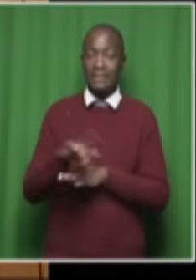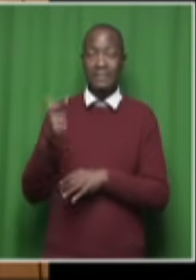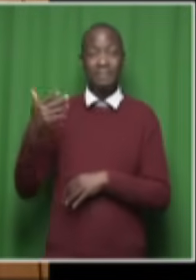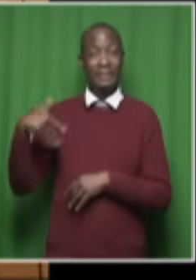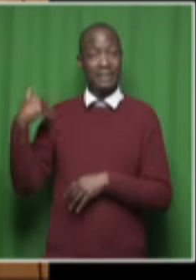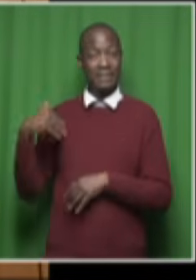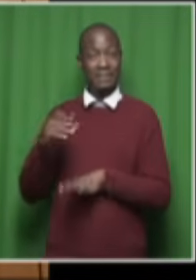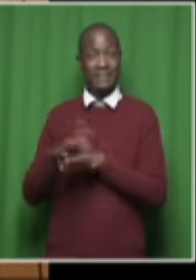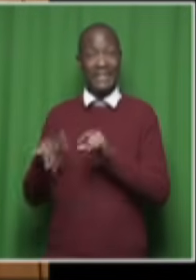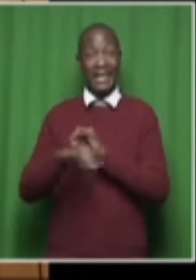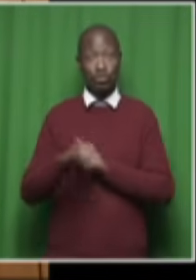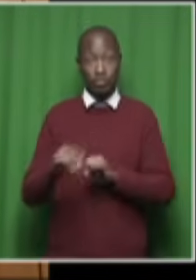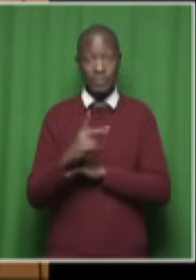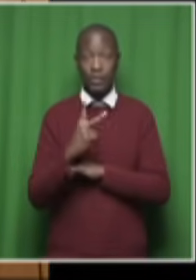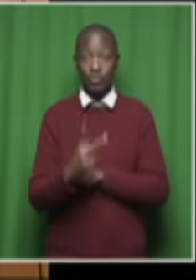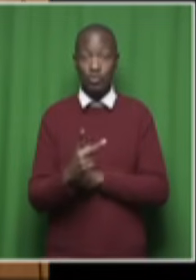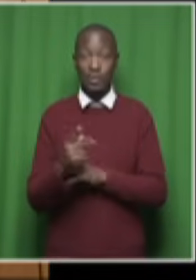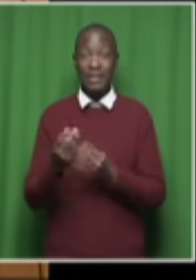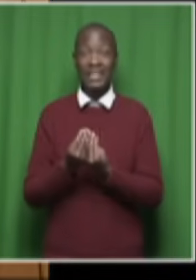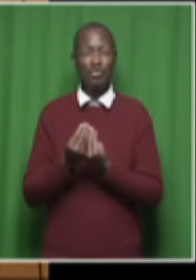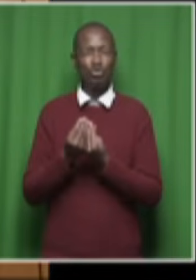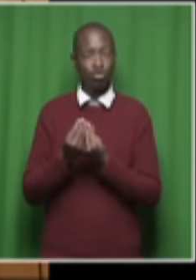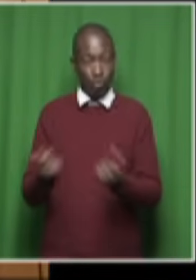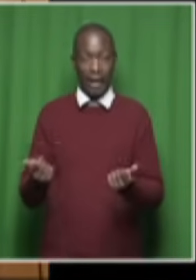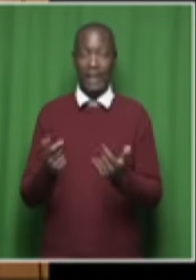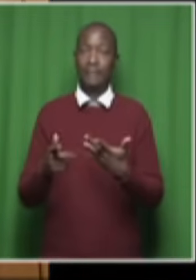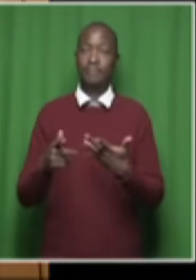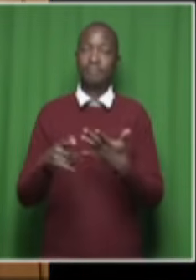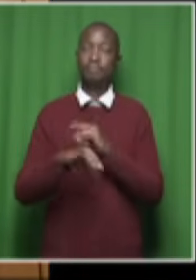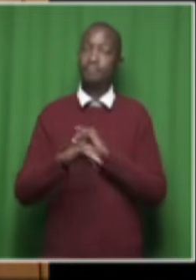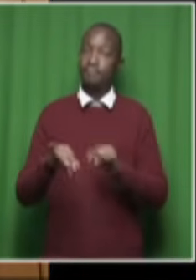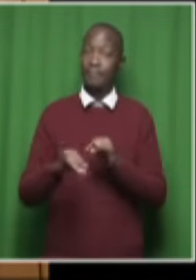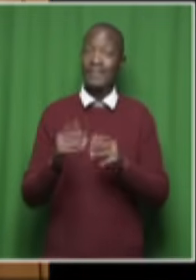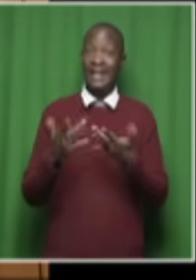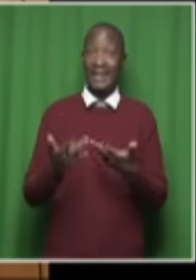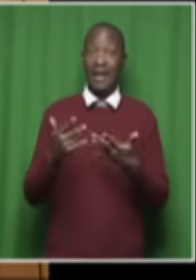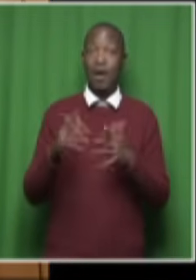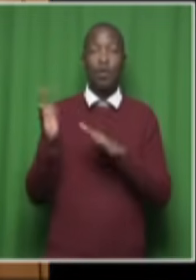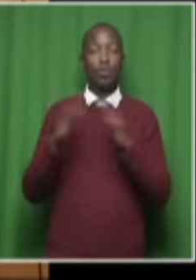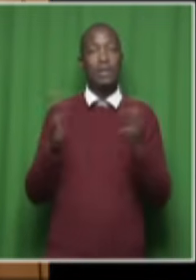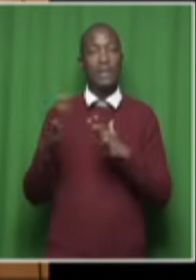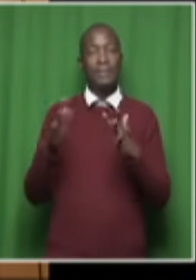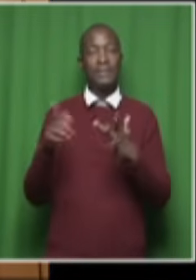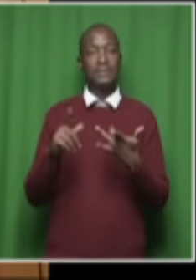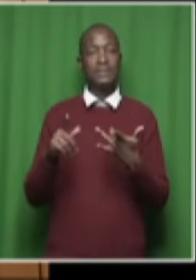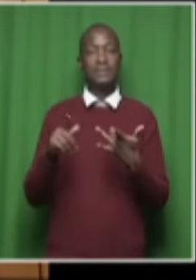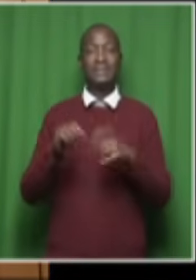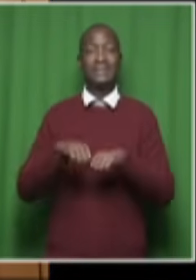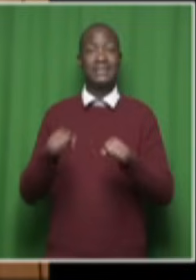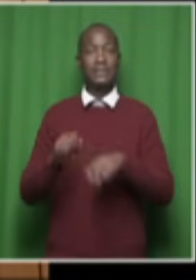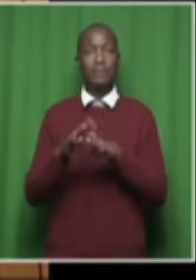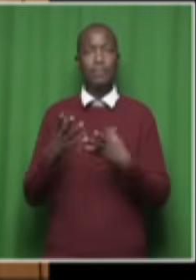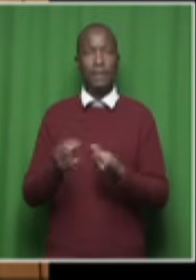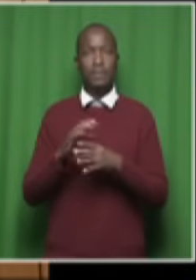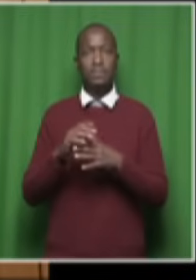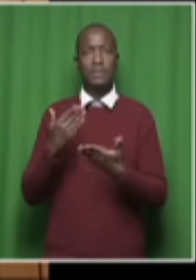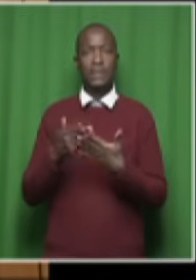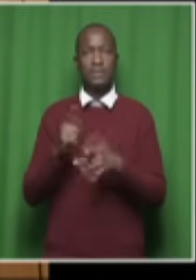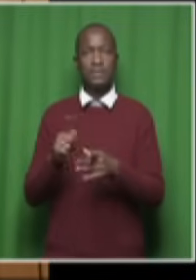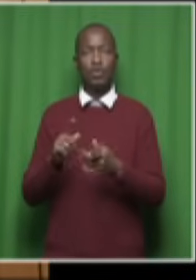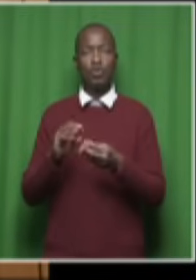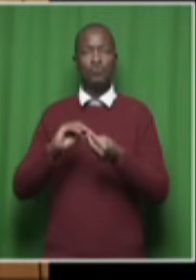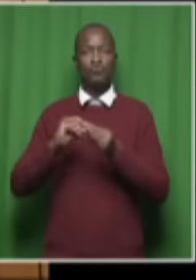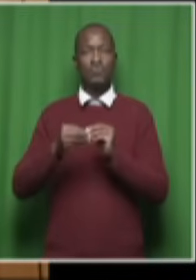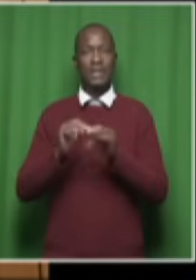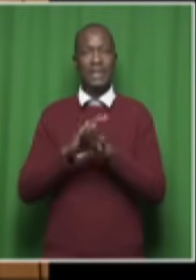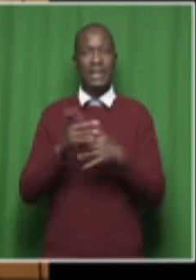Back then, the extreme that we noticed was a dry extreme. Now, the climate system has the potential to create longer lasting extremes, as